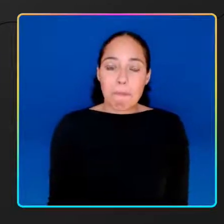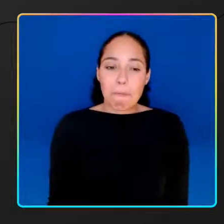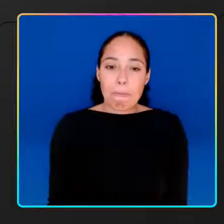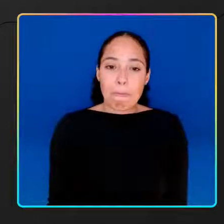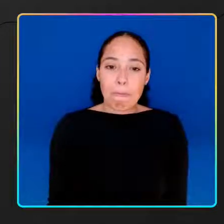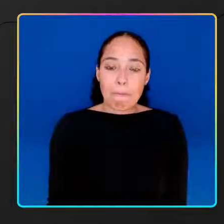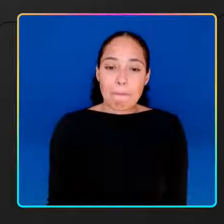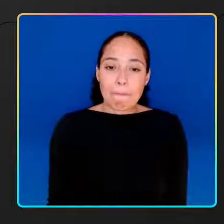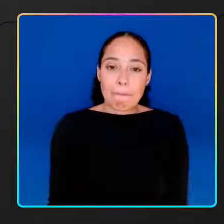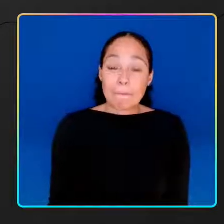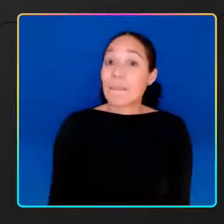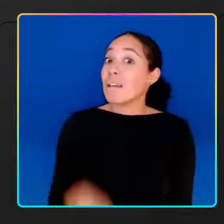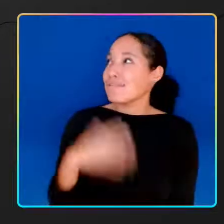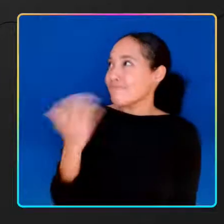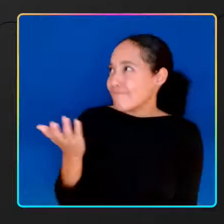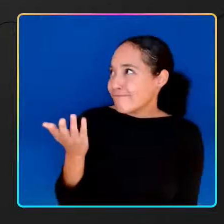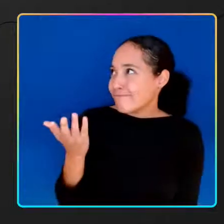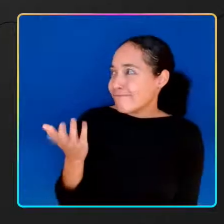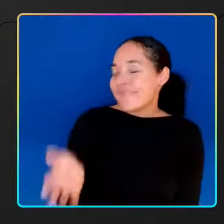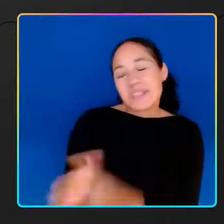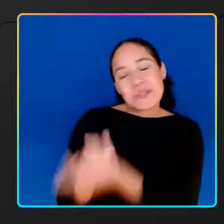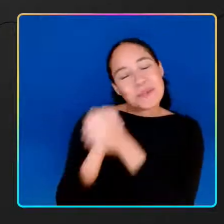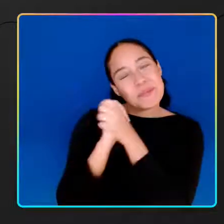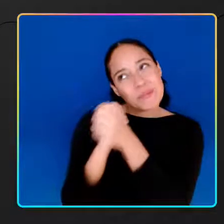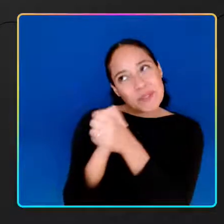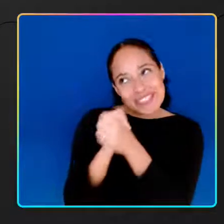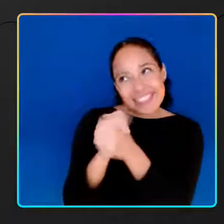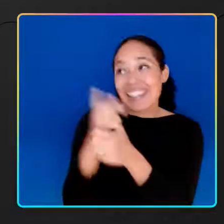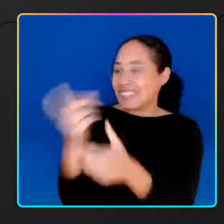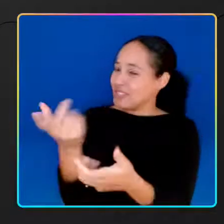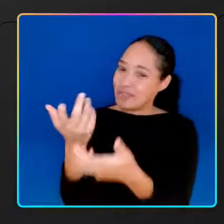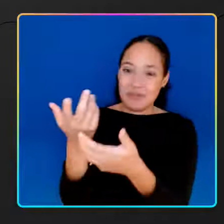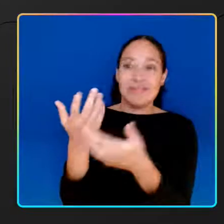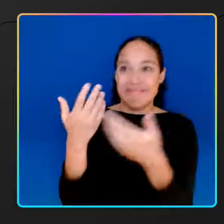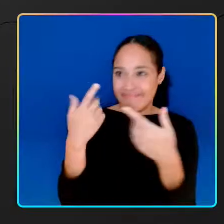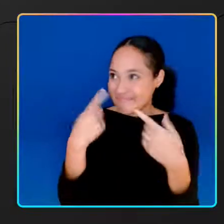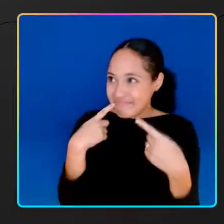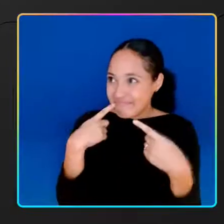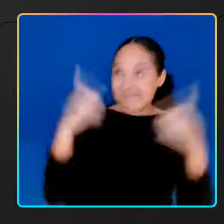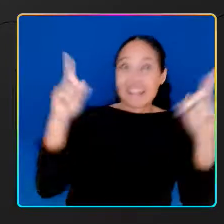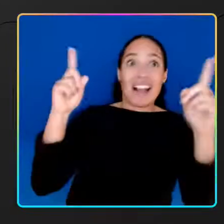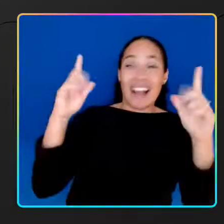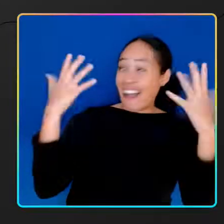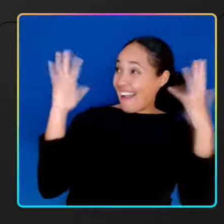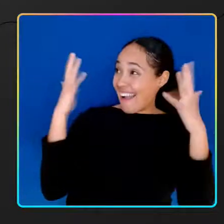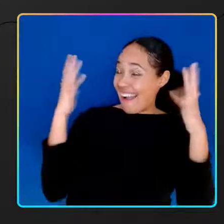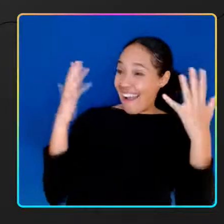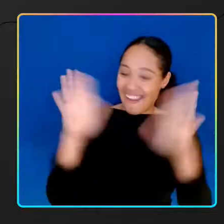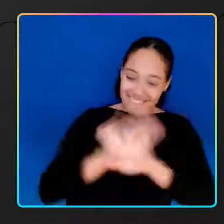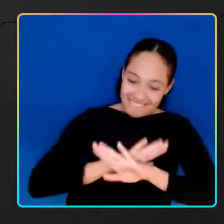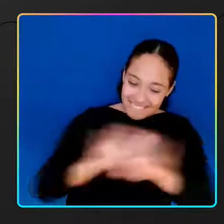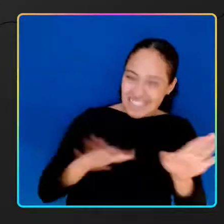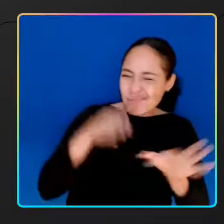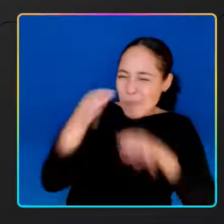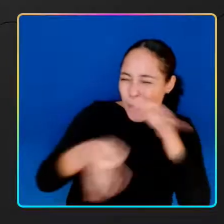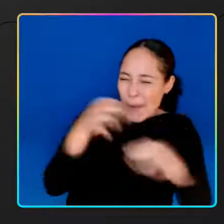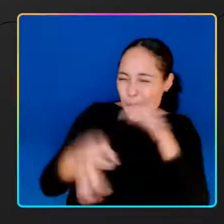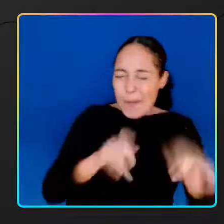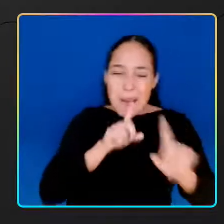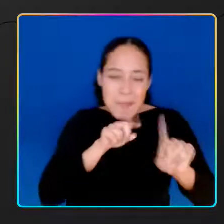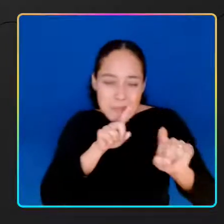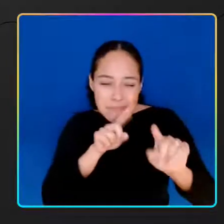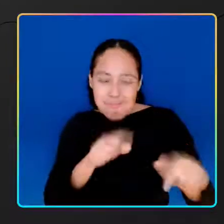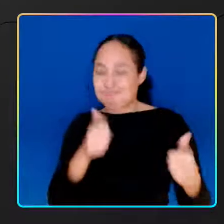But Layla, congratulations, you have survived the quickfire questions, and we really appreciate all your